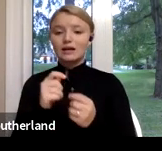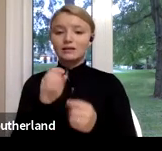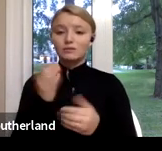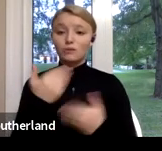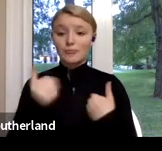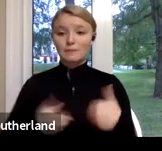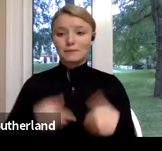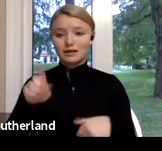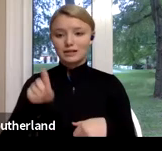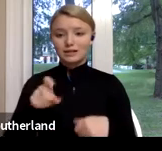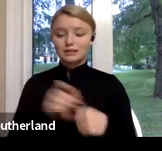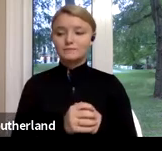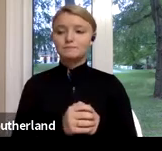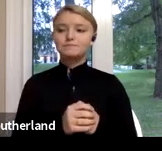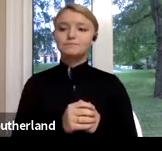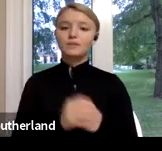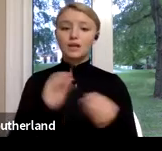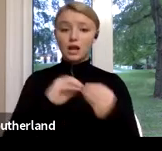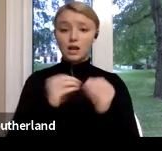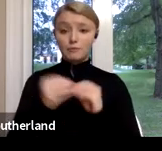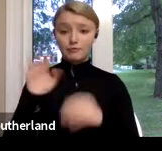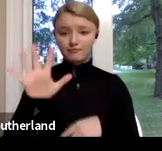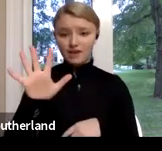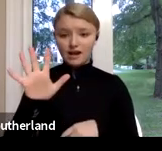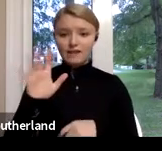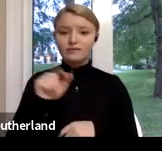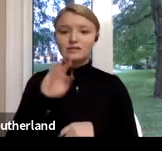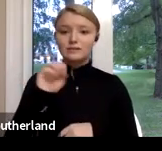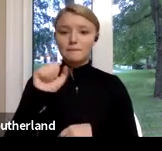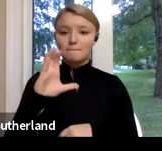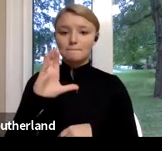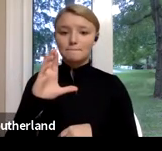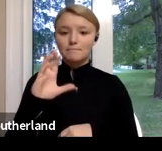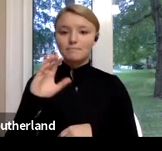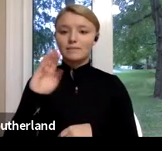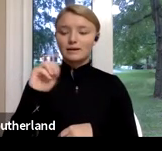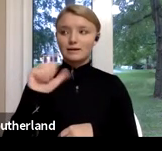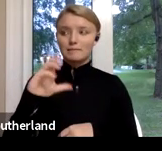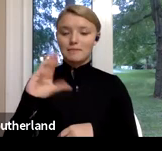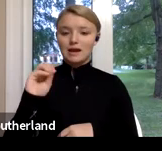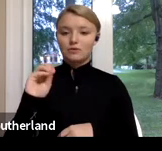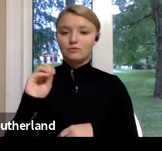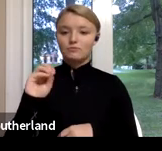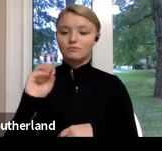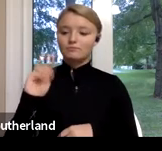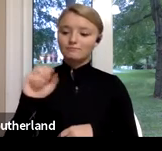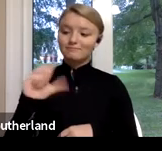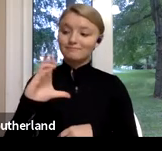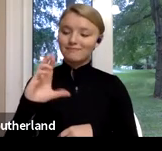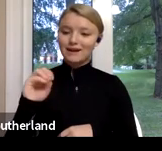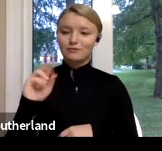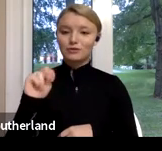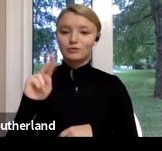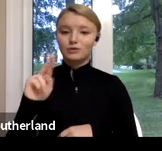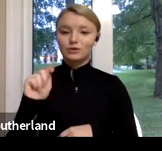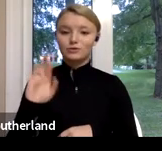Number five, it's a macronutrient. Did I say that right? Macronutrient? Okay. Say it